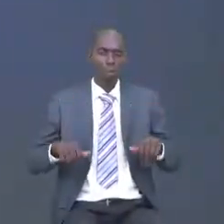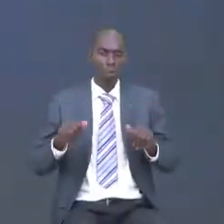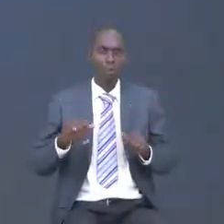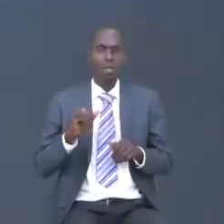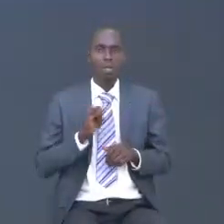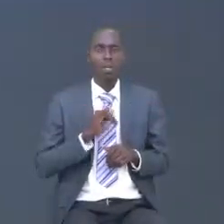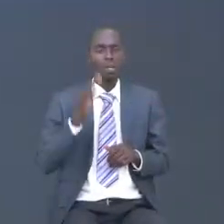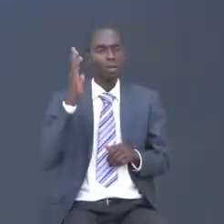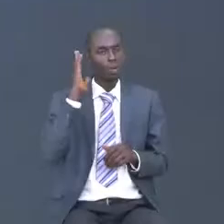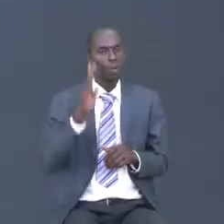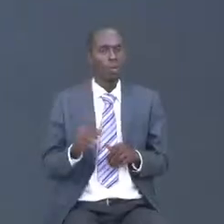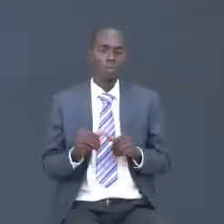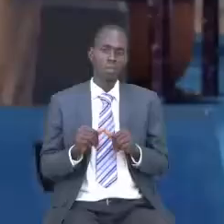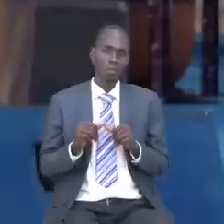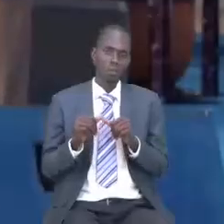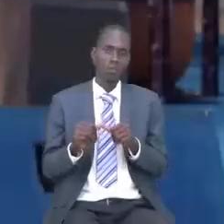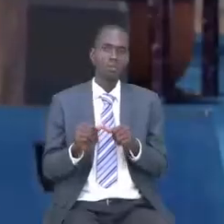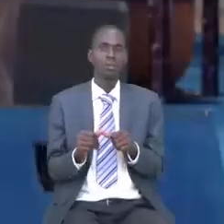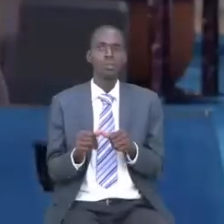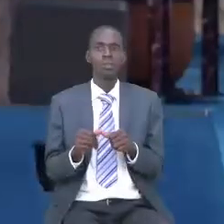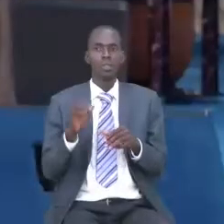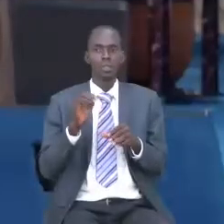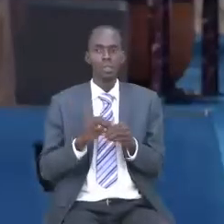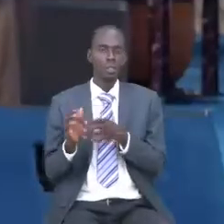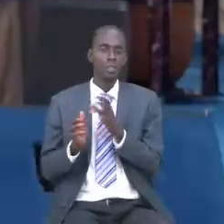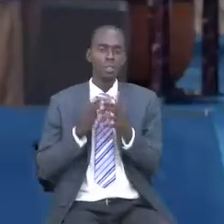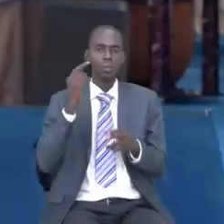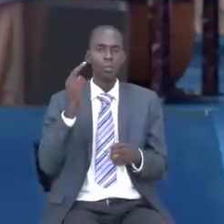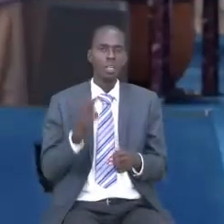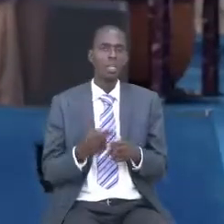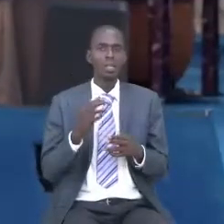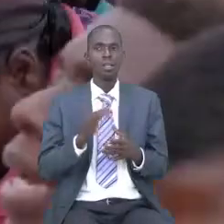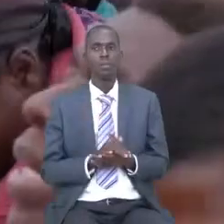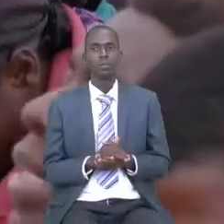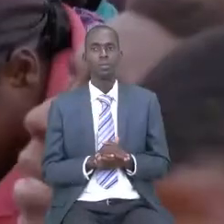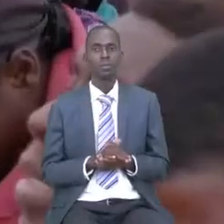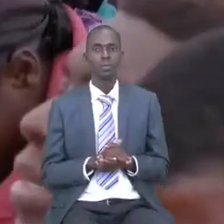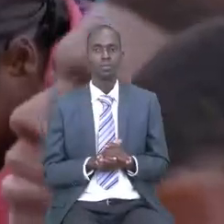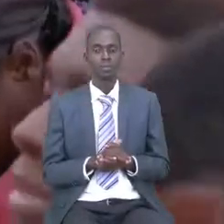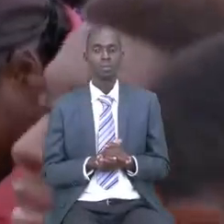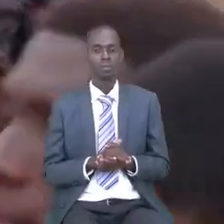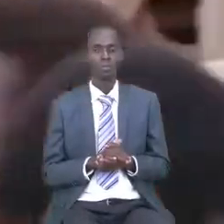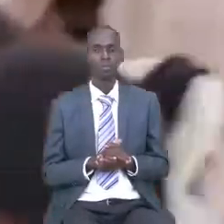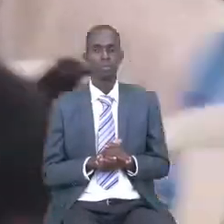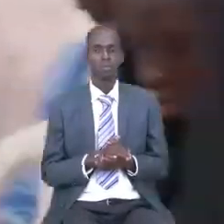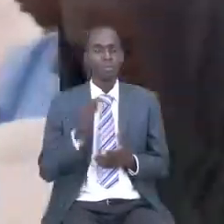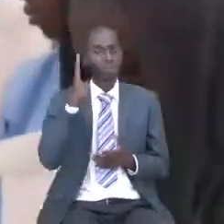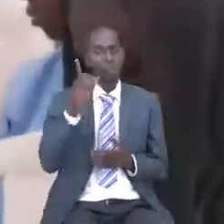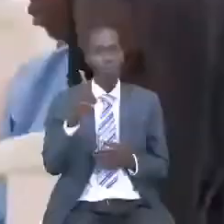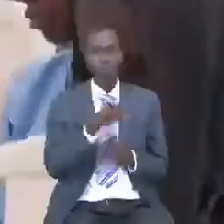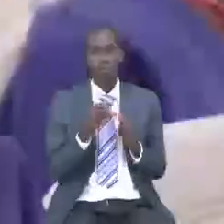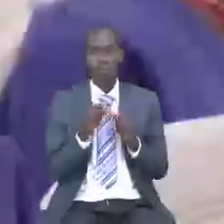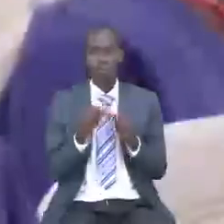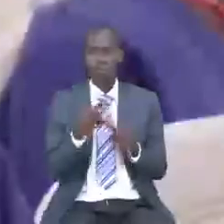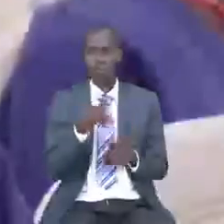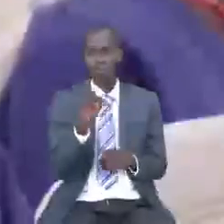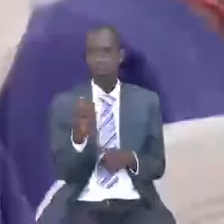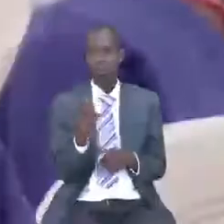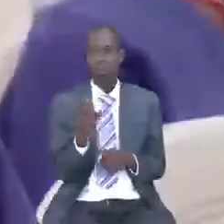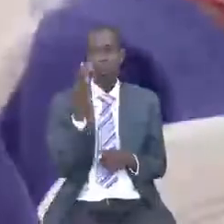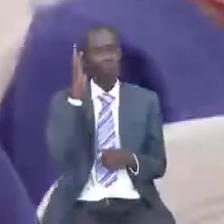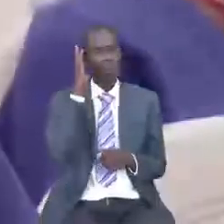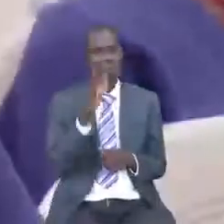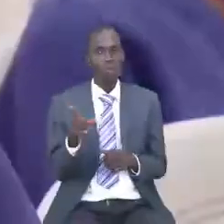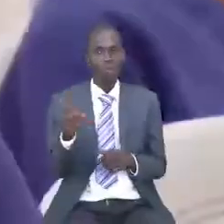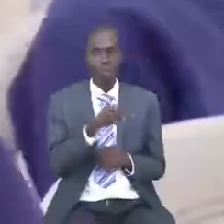I'll remain in Jesus' name. Will you remain? I said, will